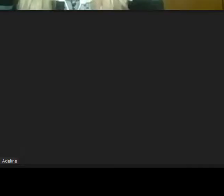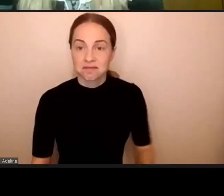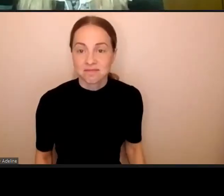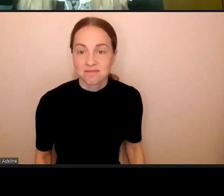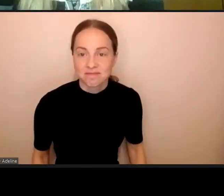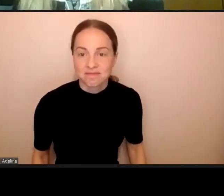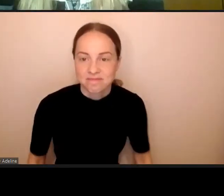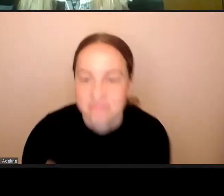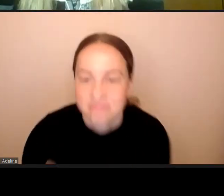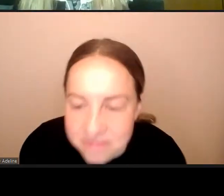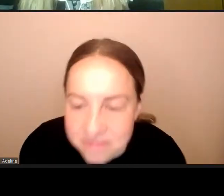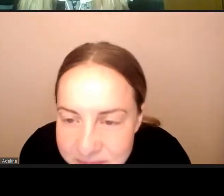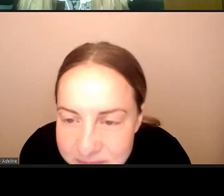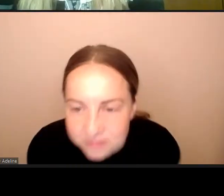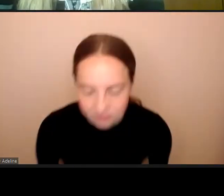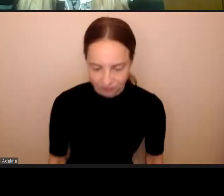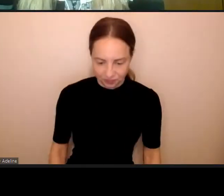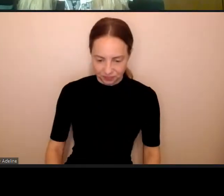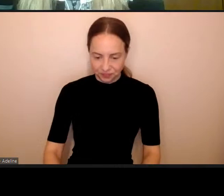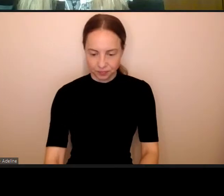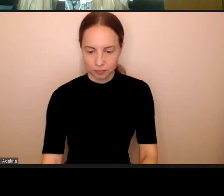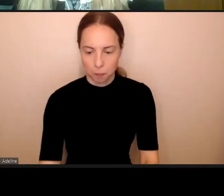We'll wait and everyone's good to go.